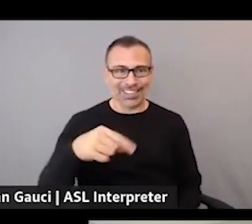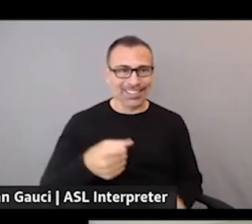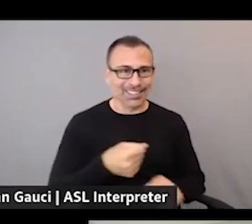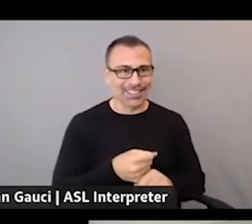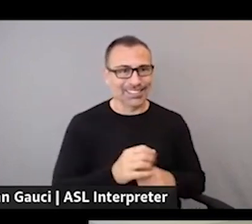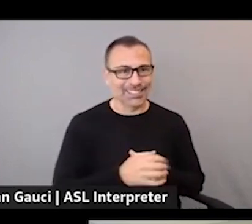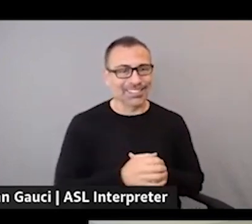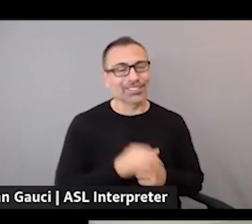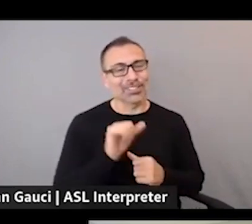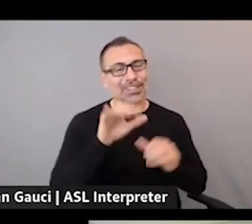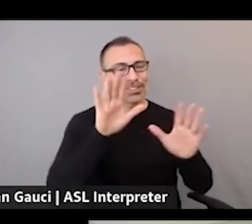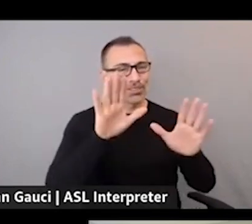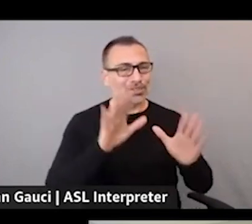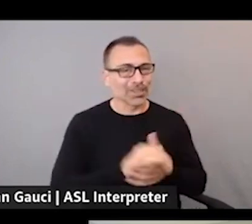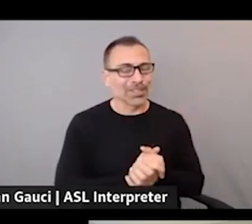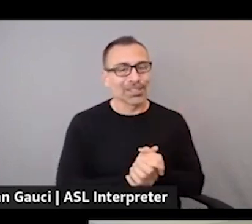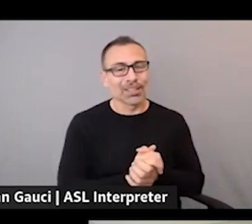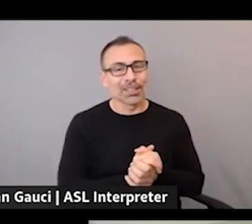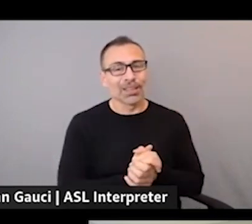that y'all have